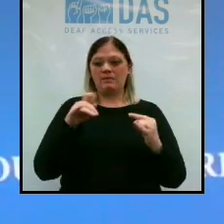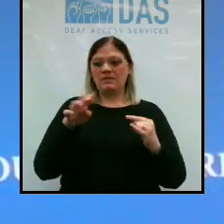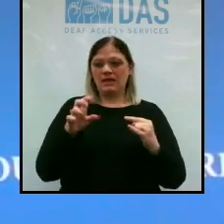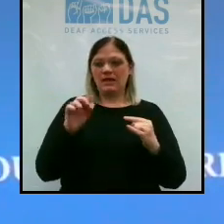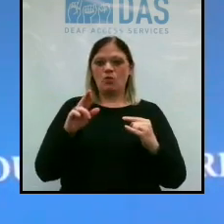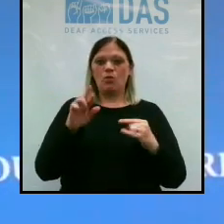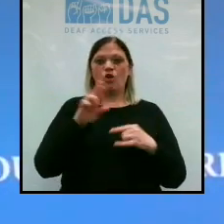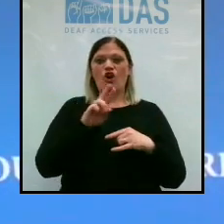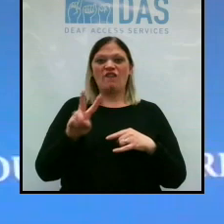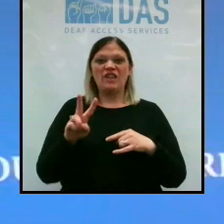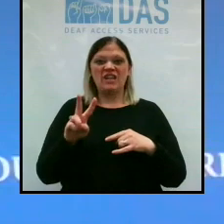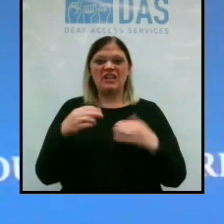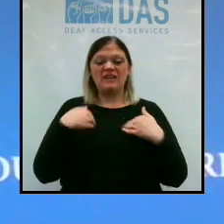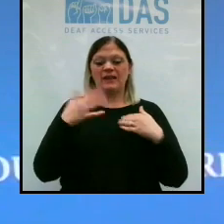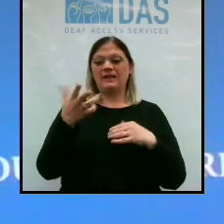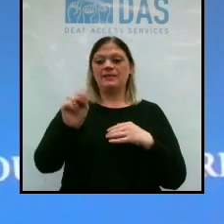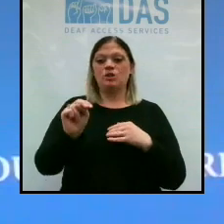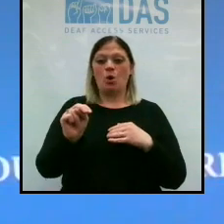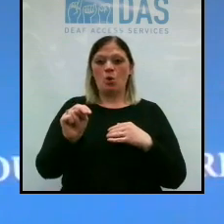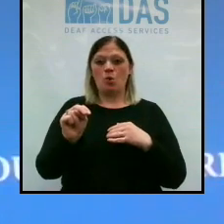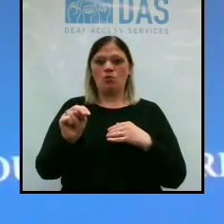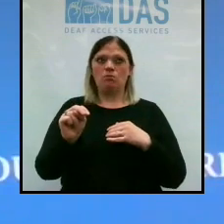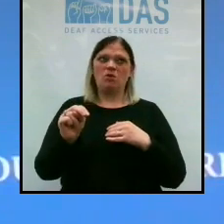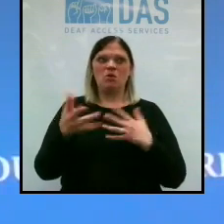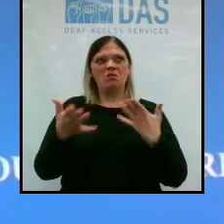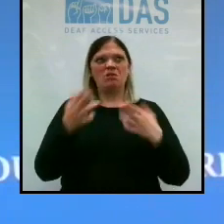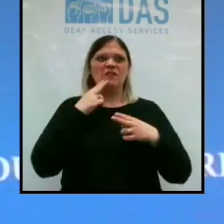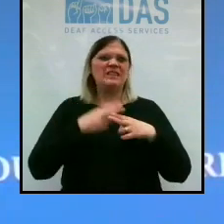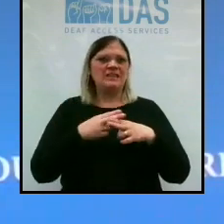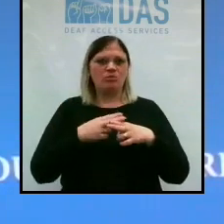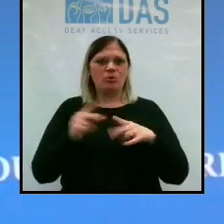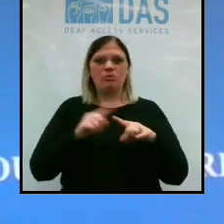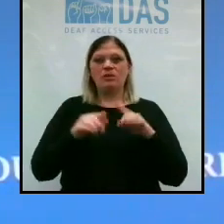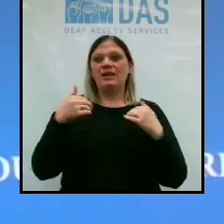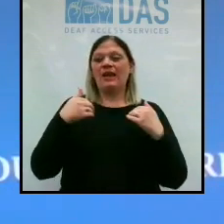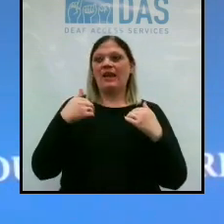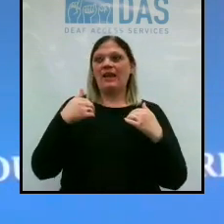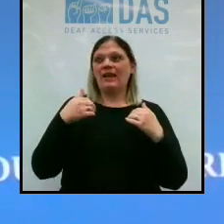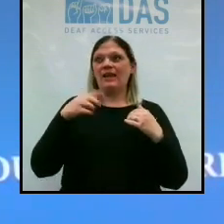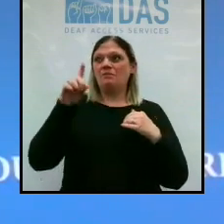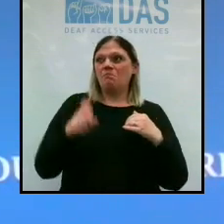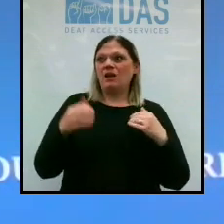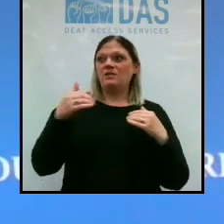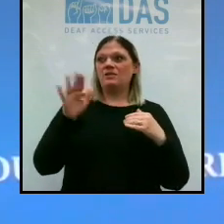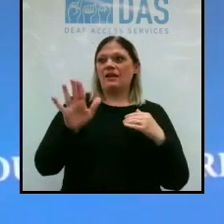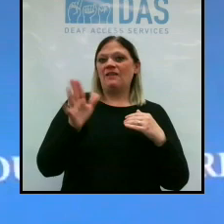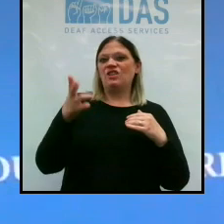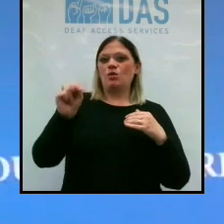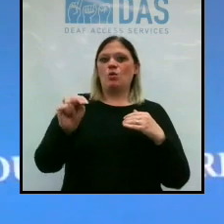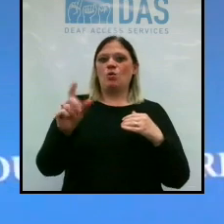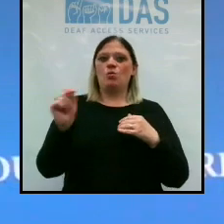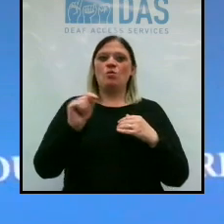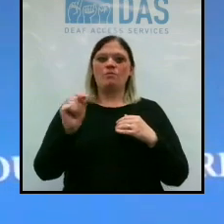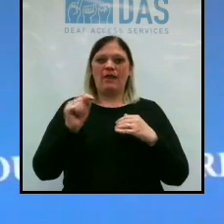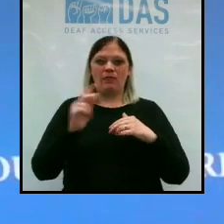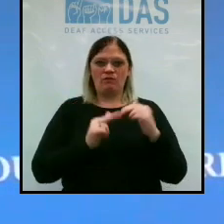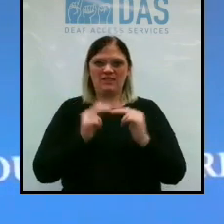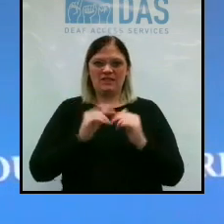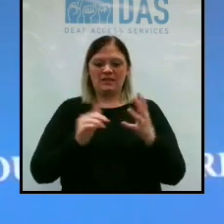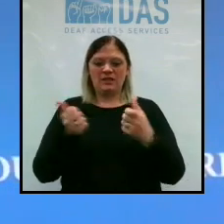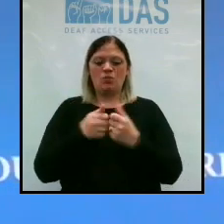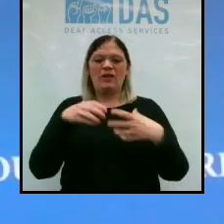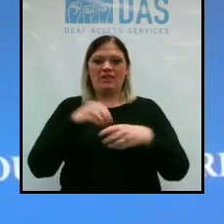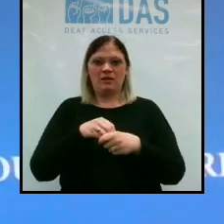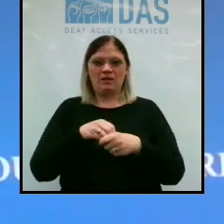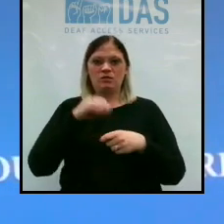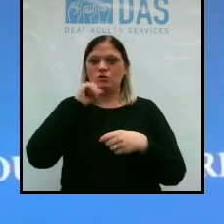an RV that has its own, or it could be a temporary campsite, but it has to have its own bathroom facility included within,